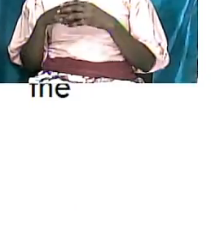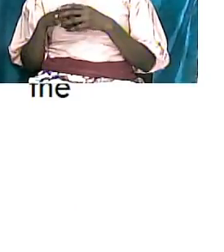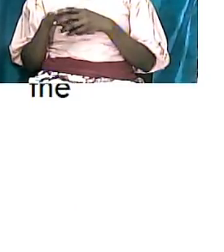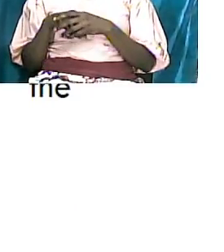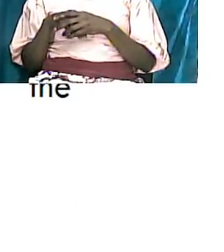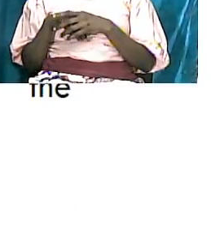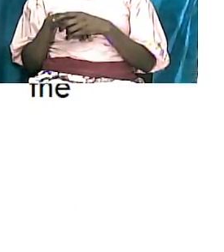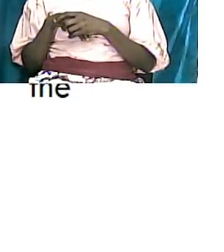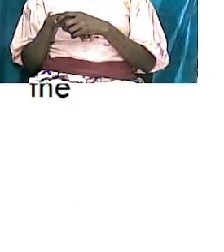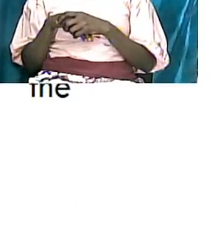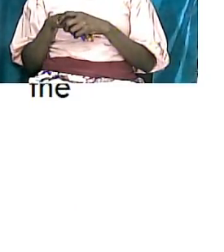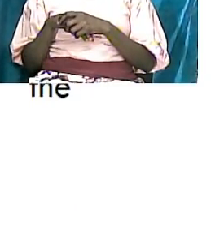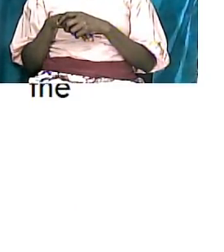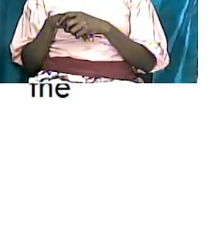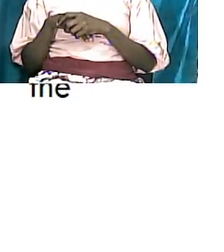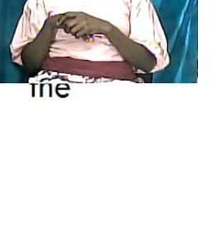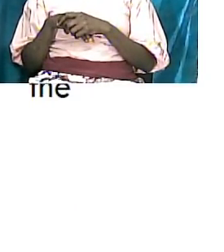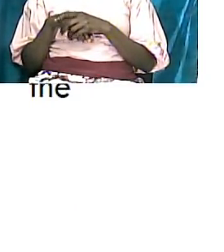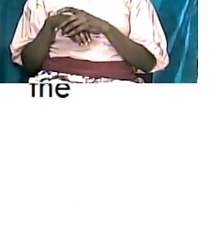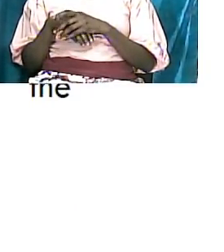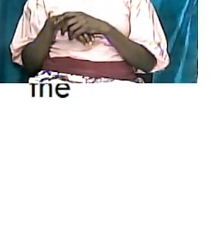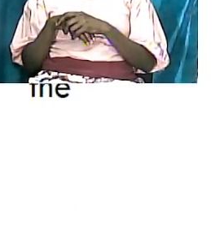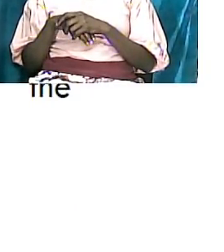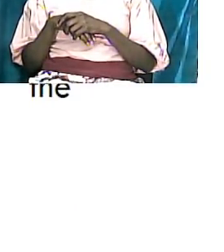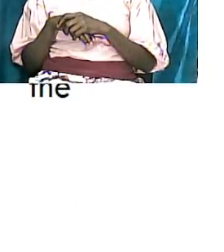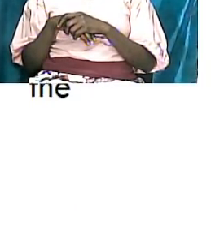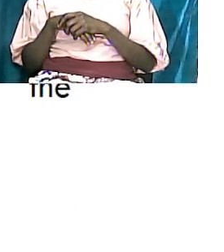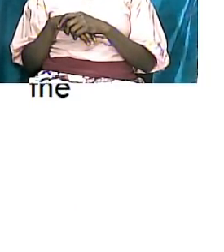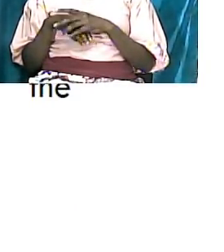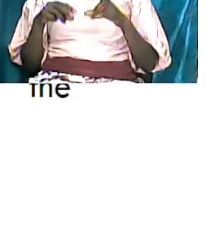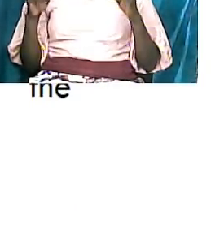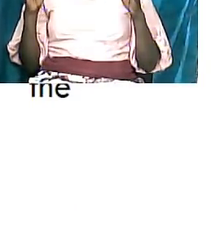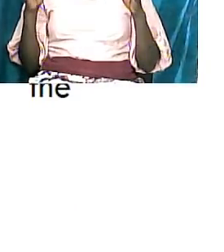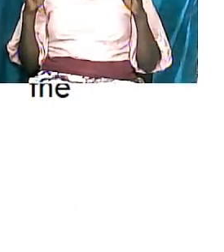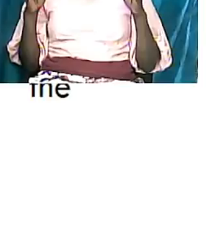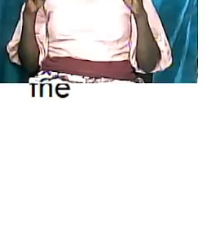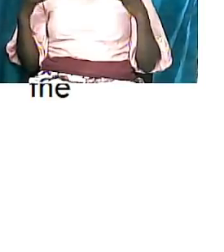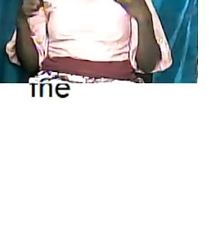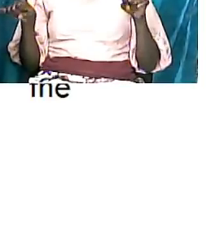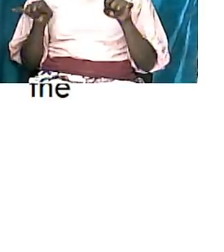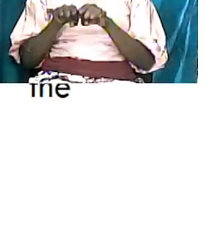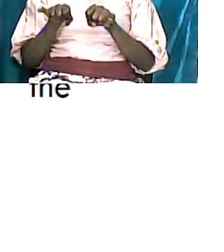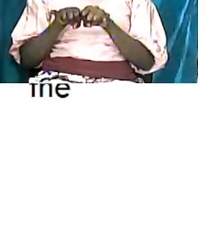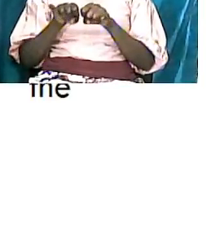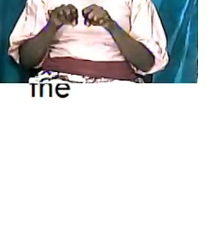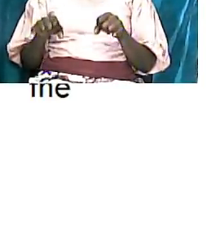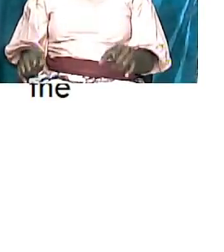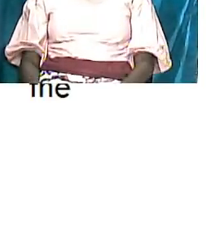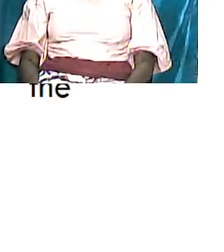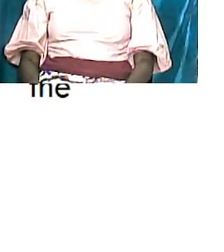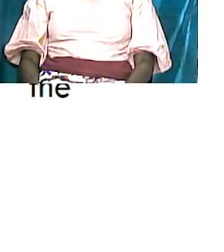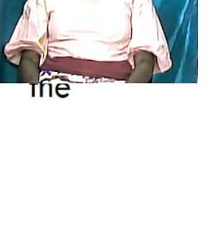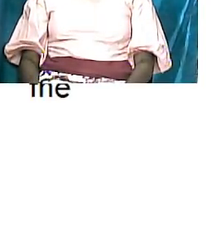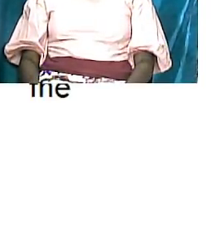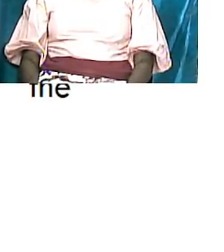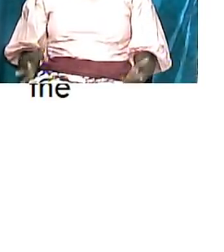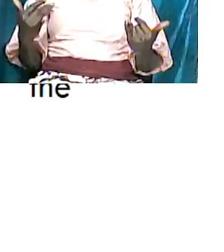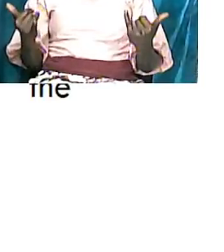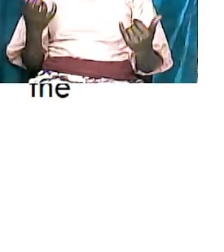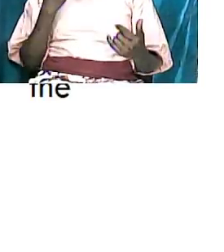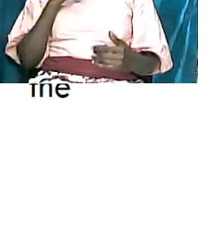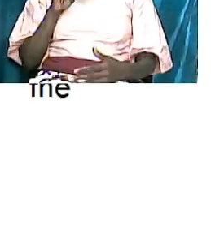very important. Very, very important. Because we are going to